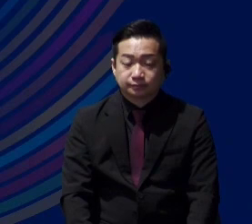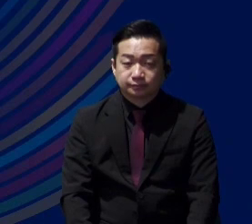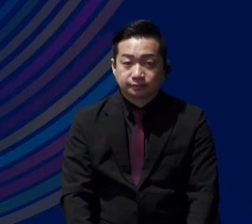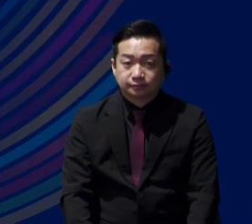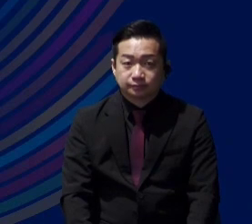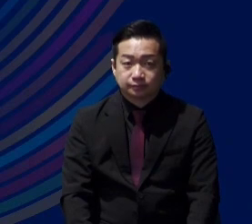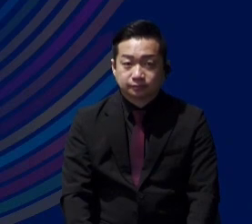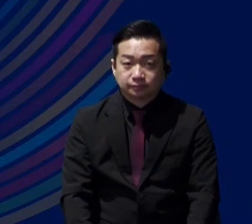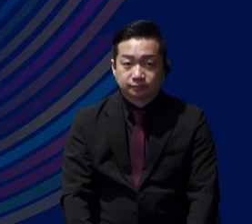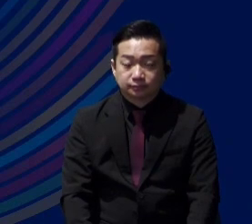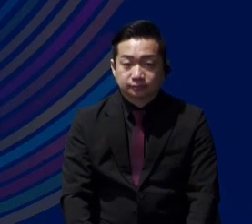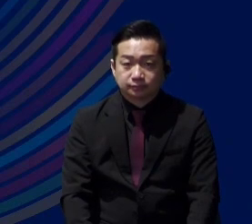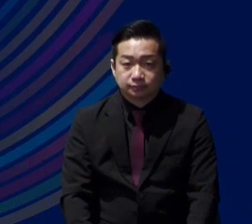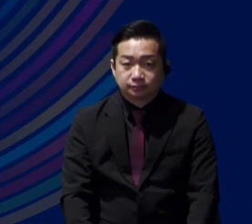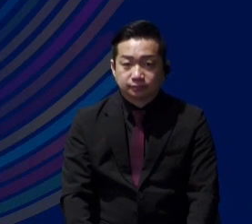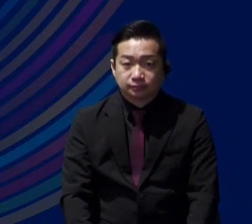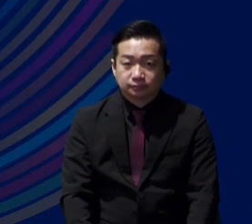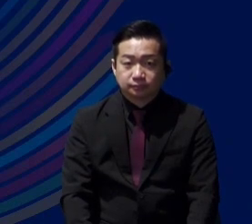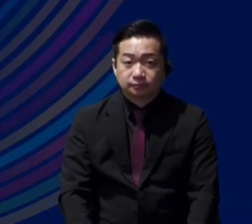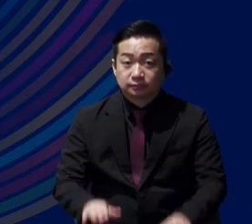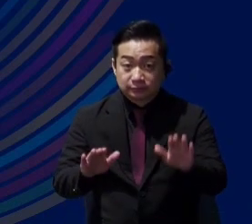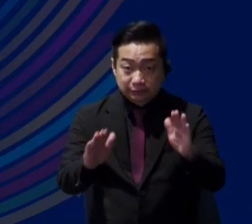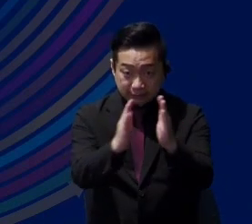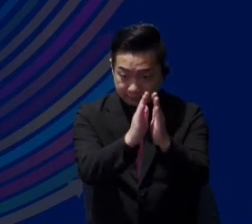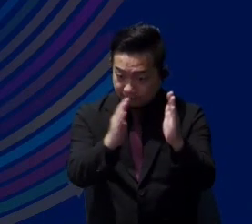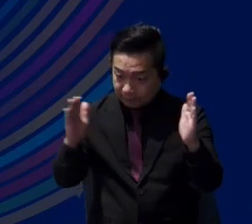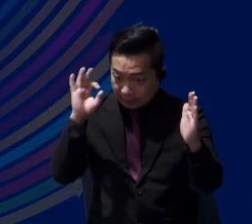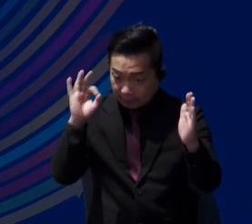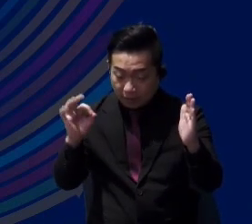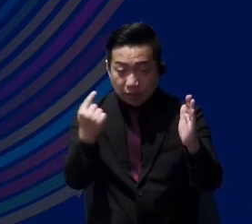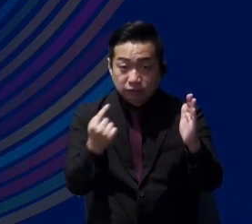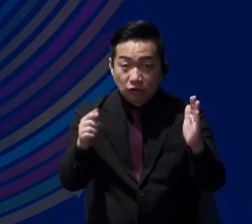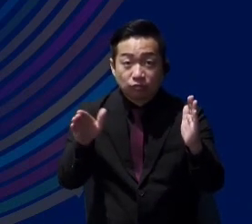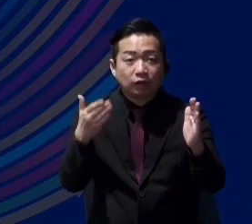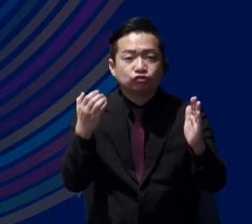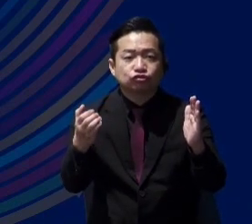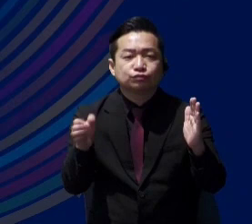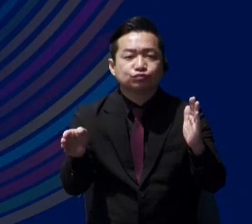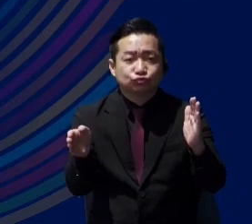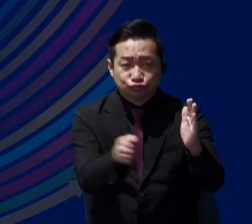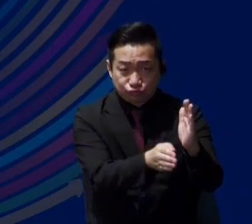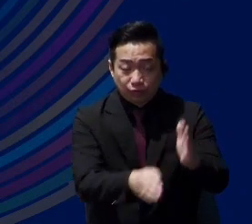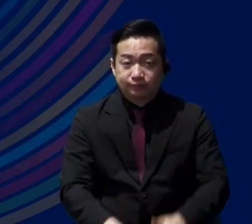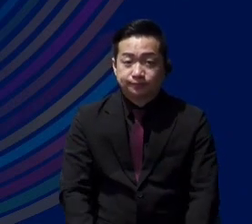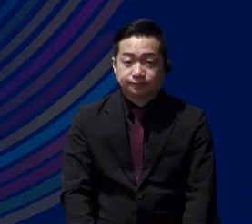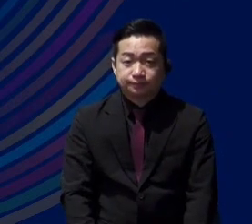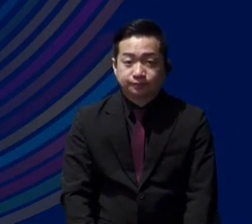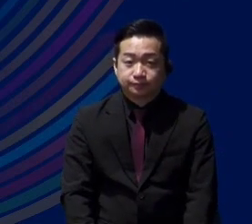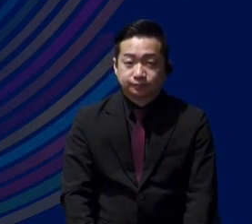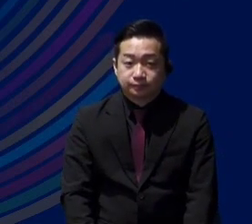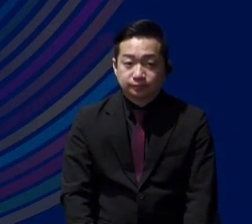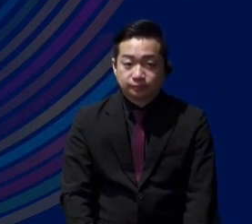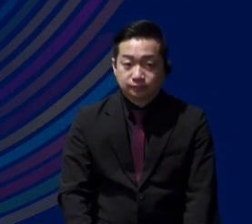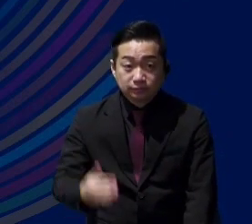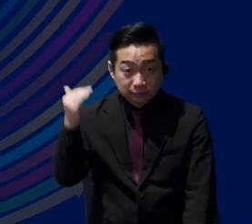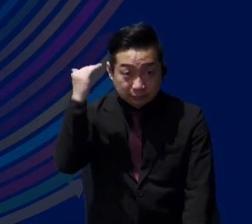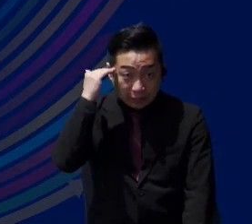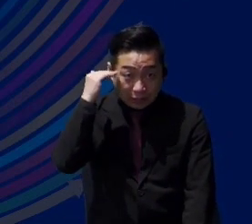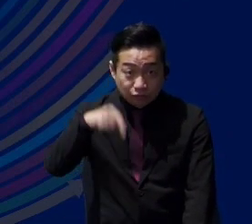1990? What different government did in your country?